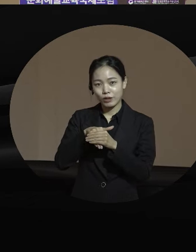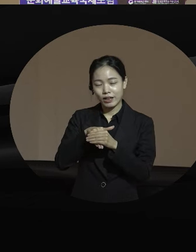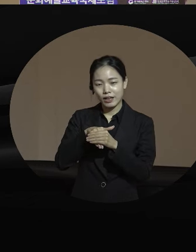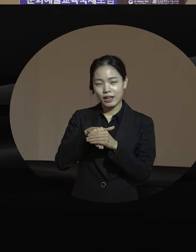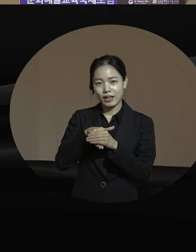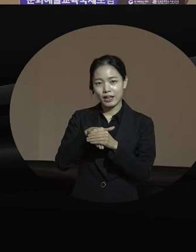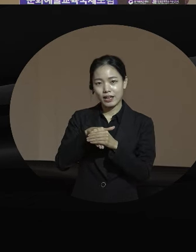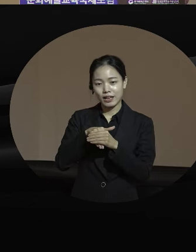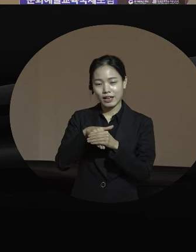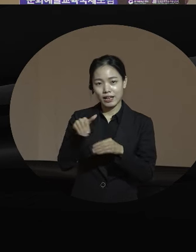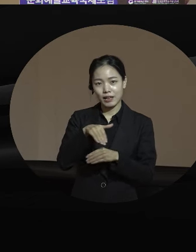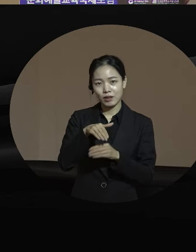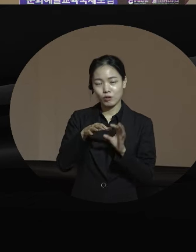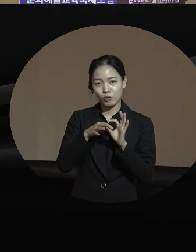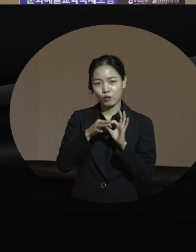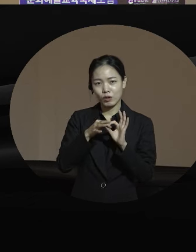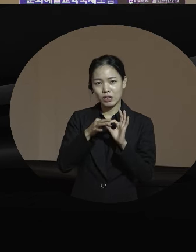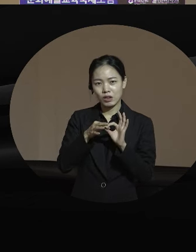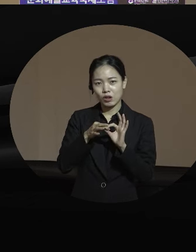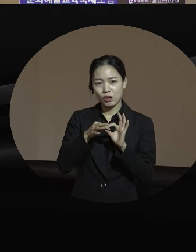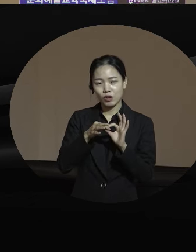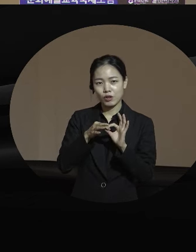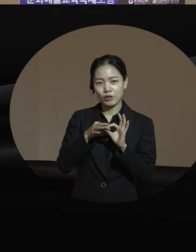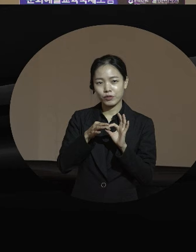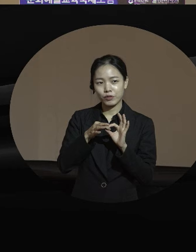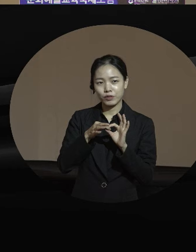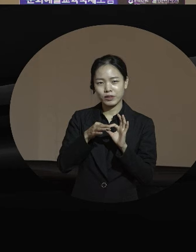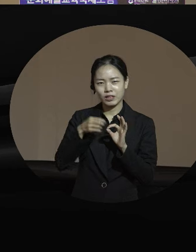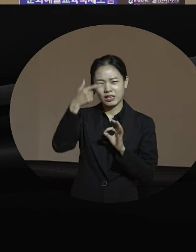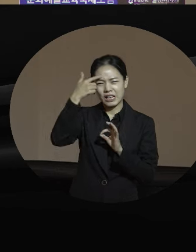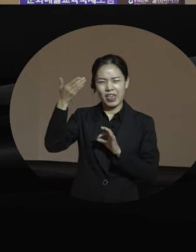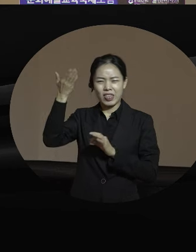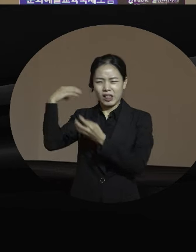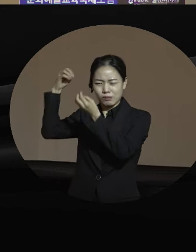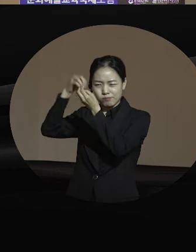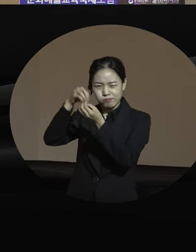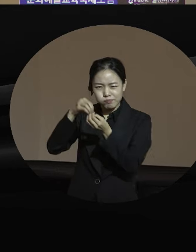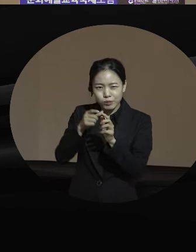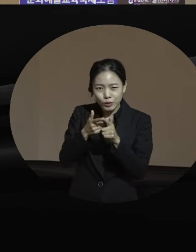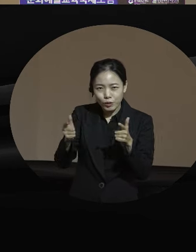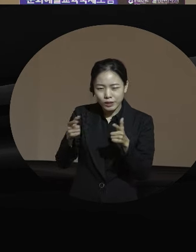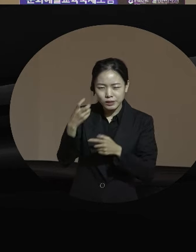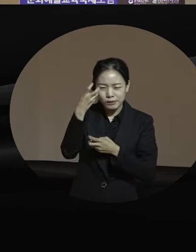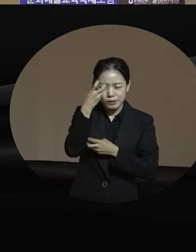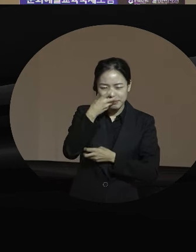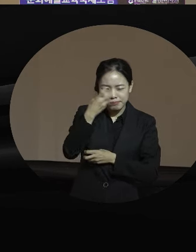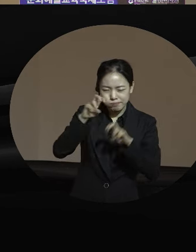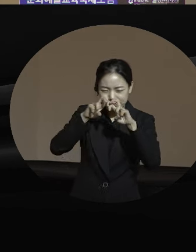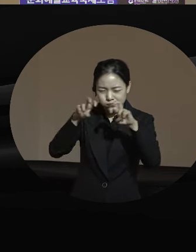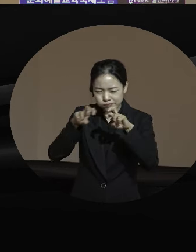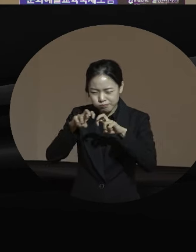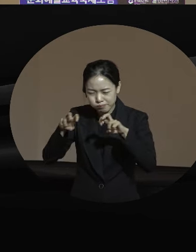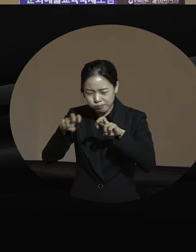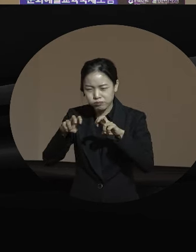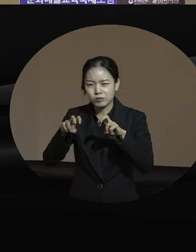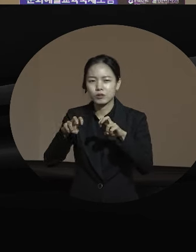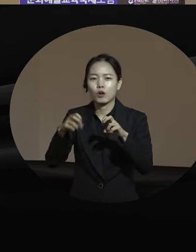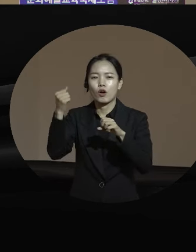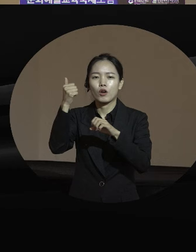and cultural education in Finland. It reinforces the knowledge base, connections between research and practical